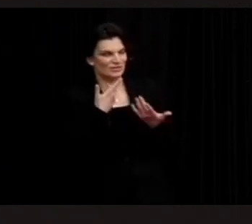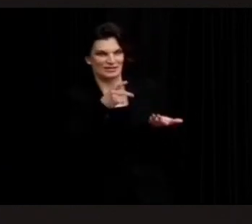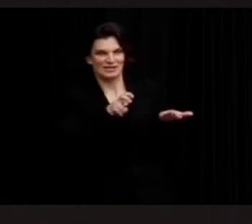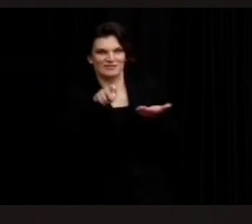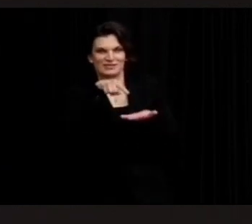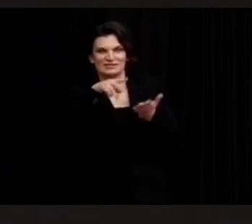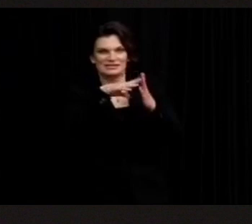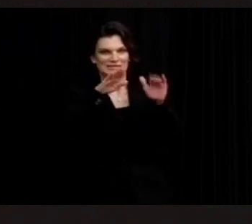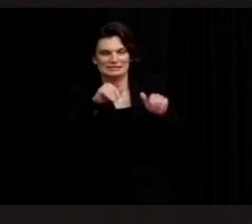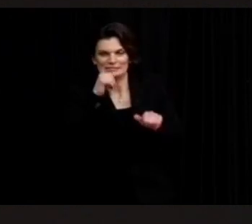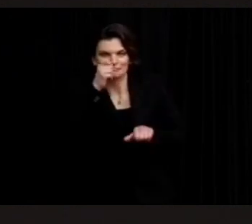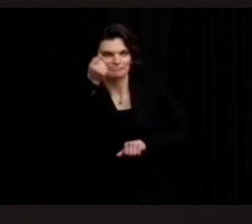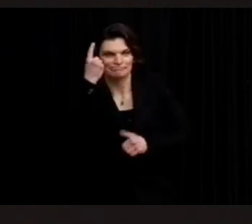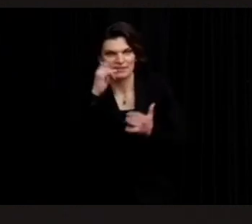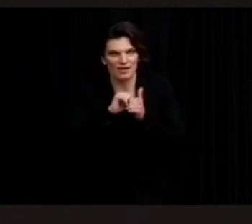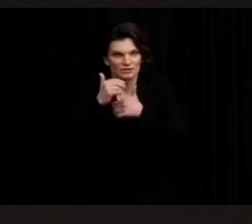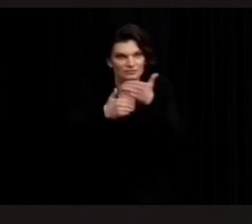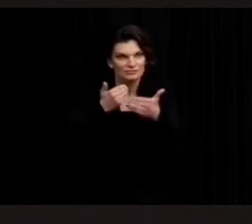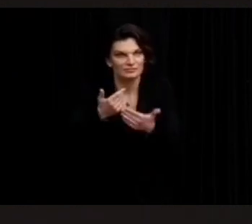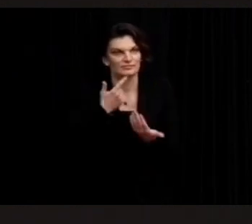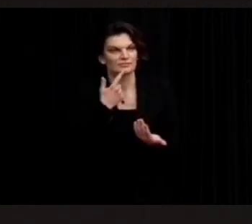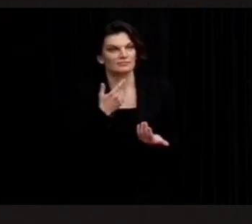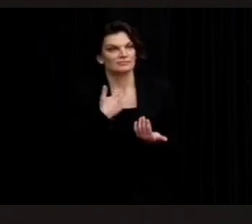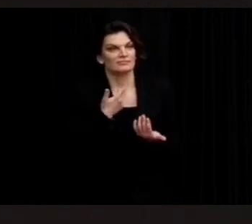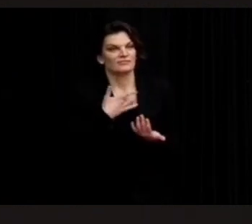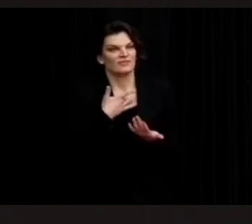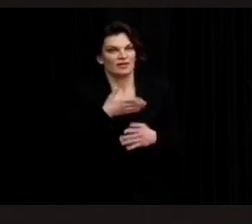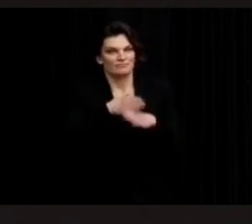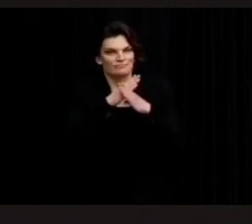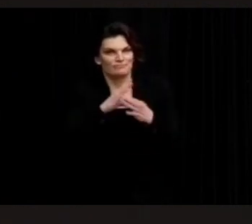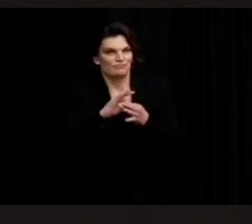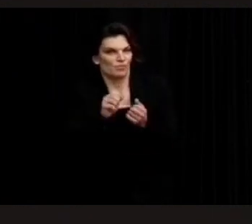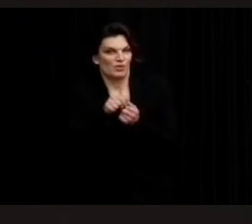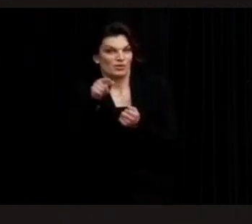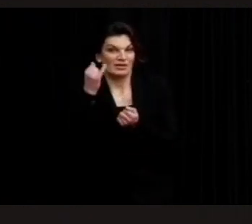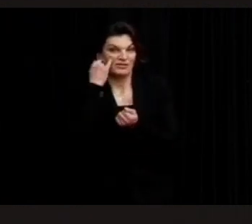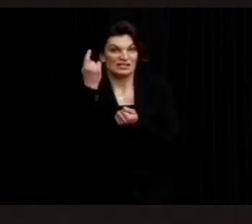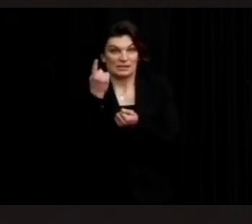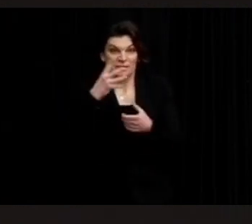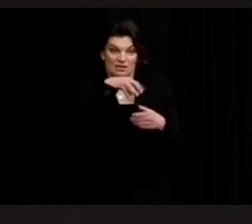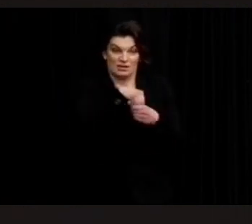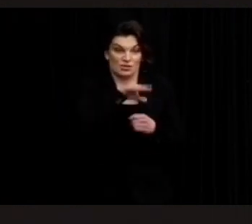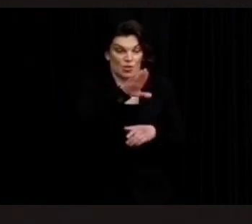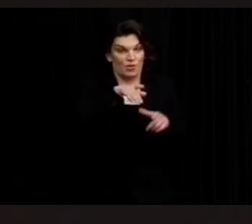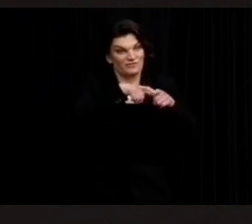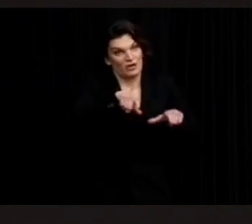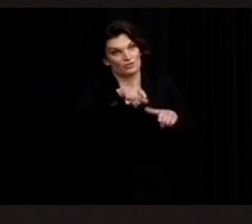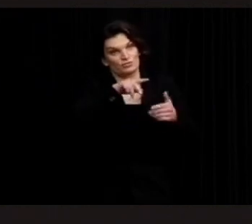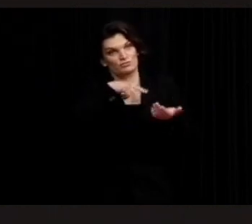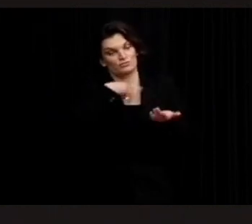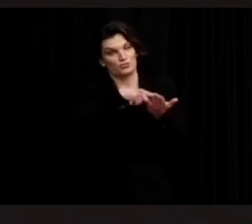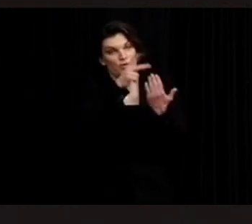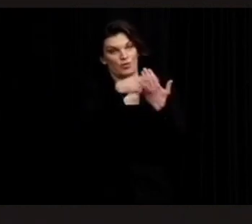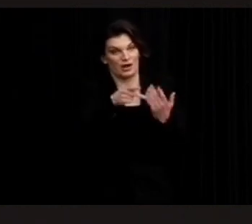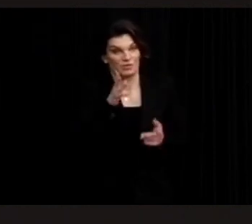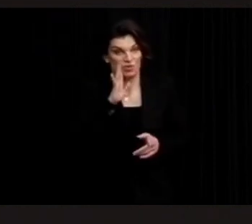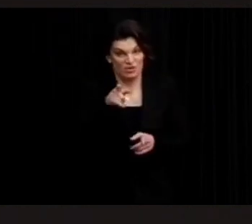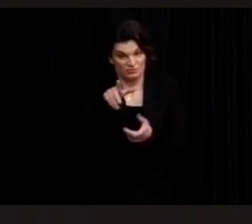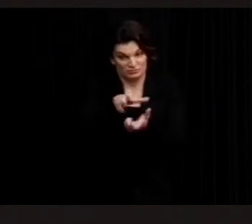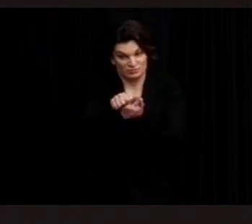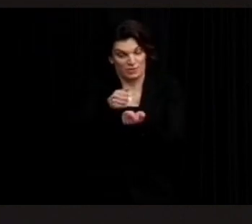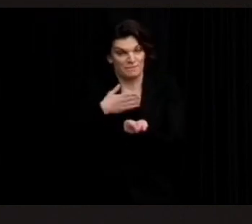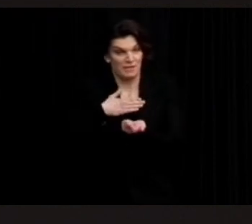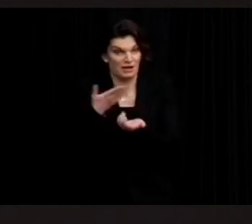they stated that they had concerns about our participants damaging their units. So we were able to bring some data to